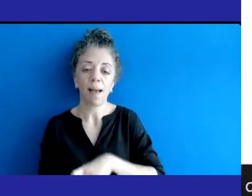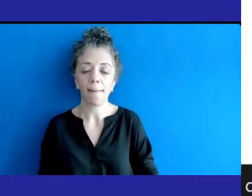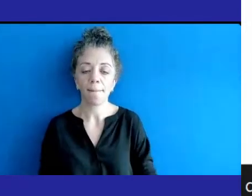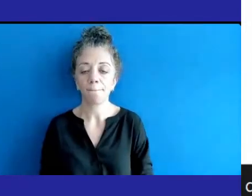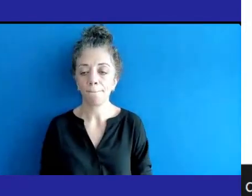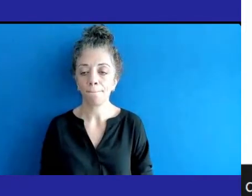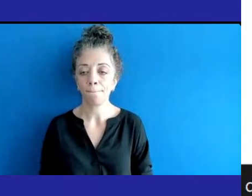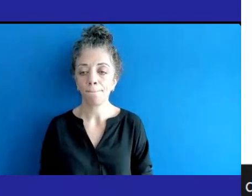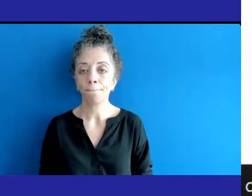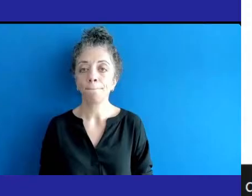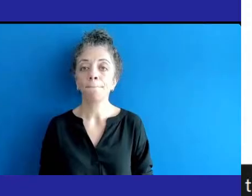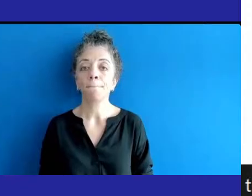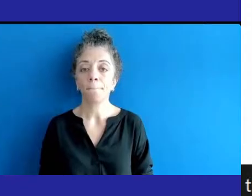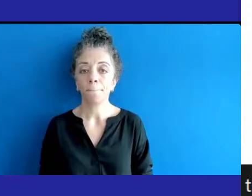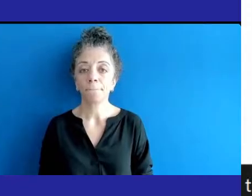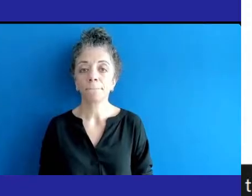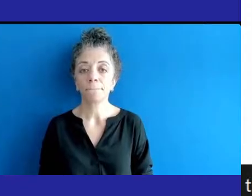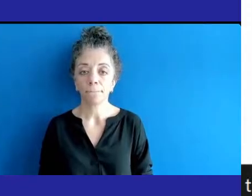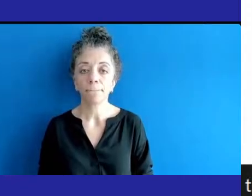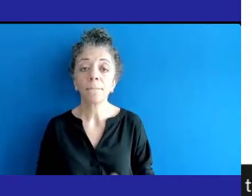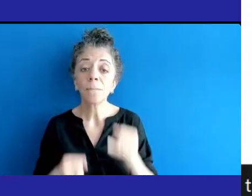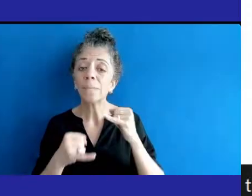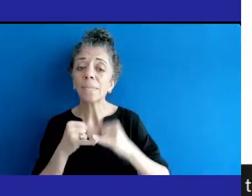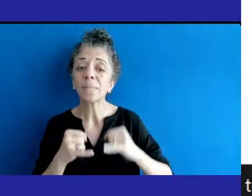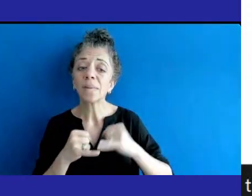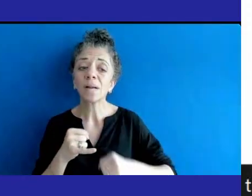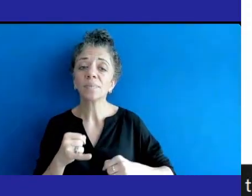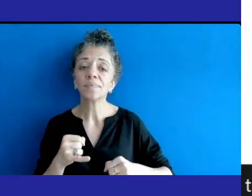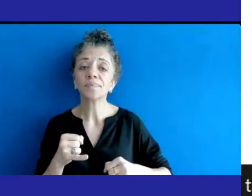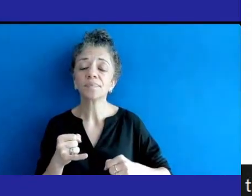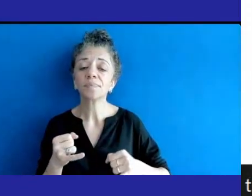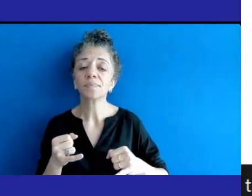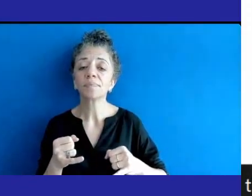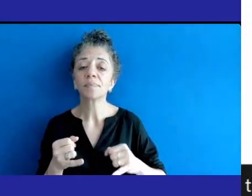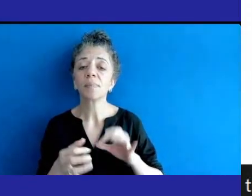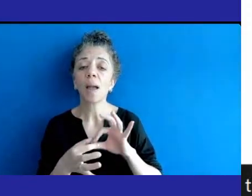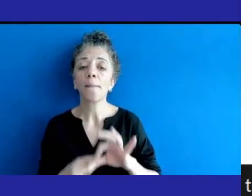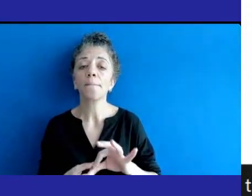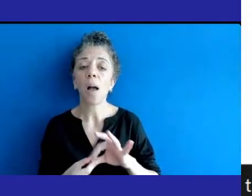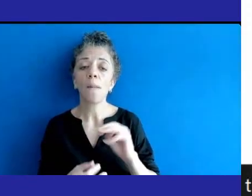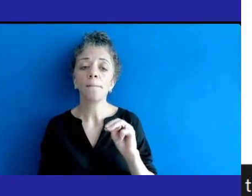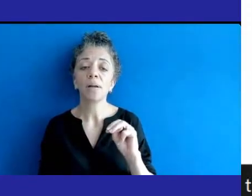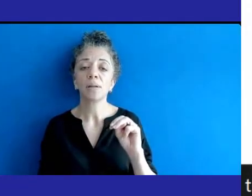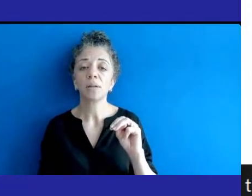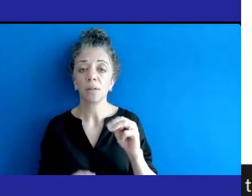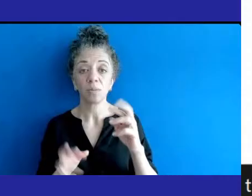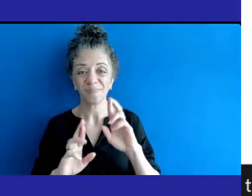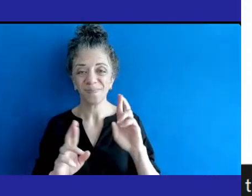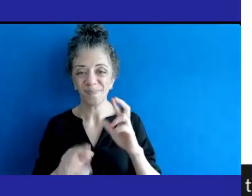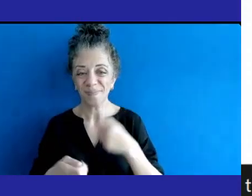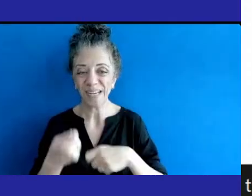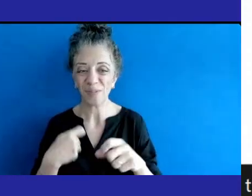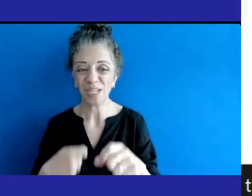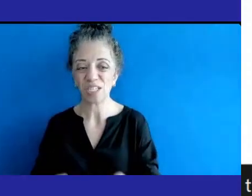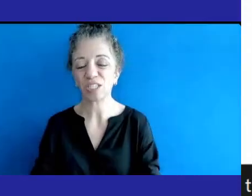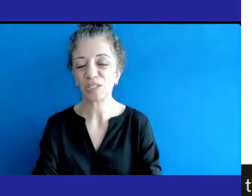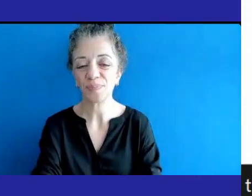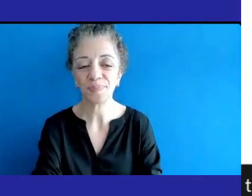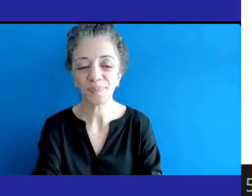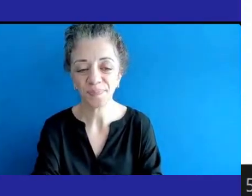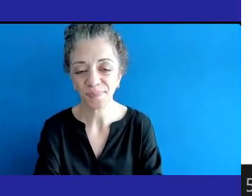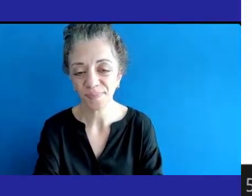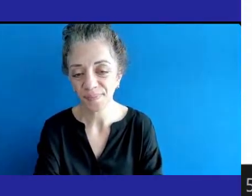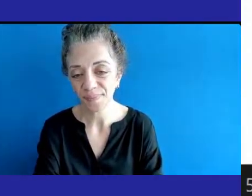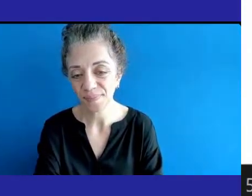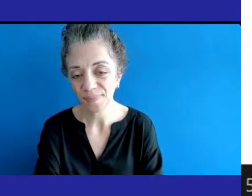And lastly, just to talk about MetroPlus Gold, this is a plan that MetroPlus offers exclusively for